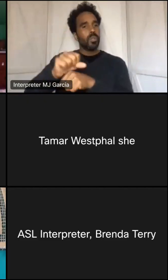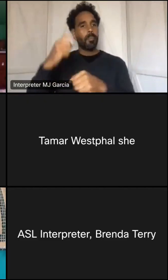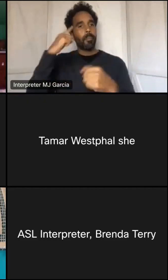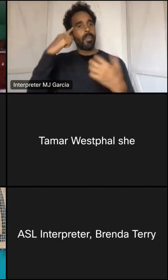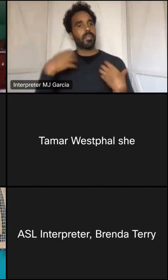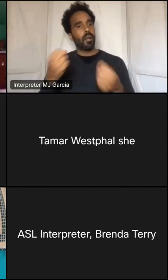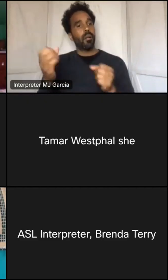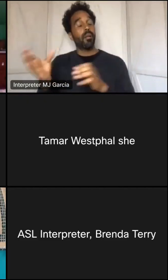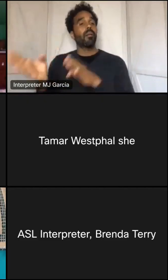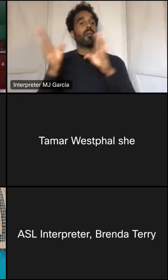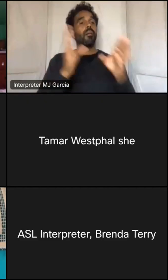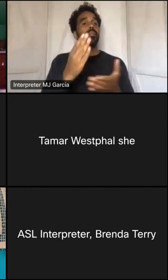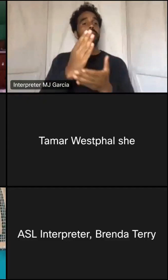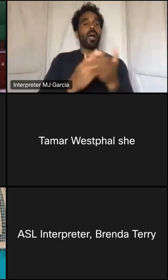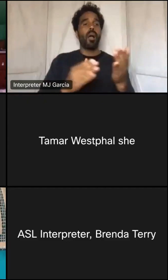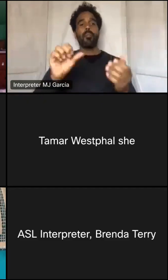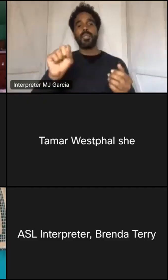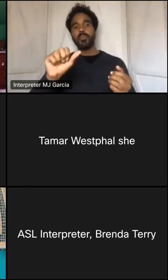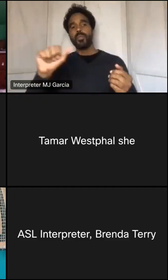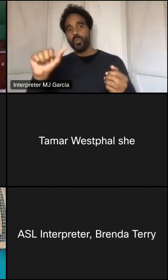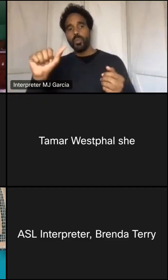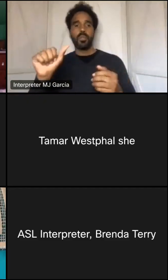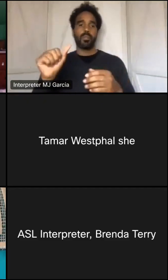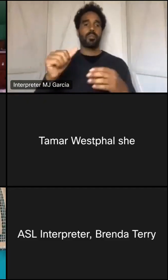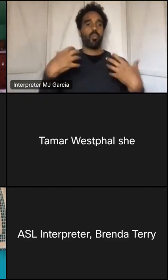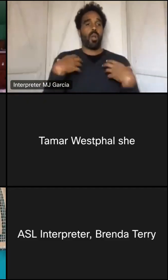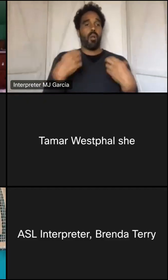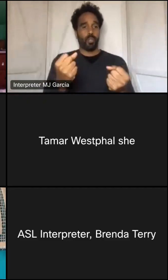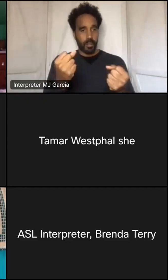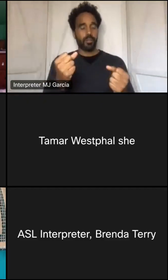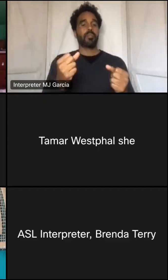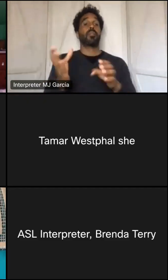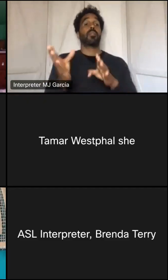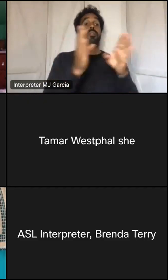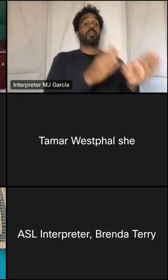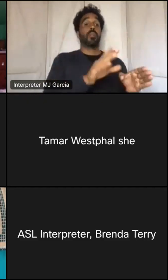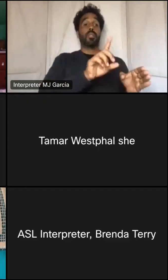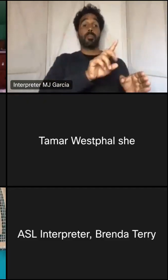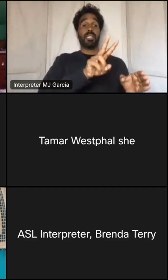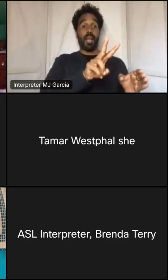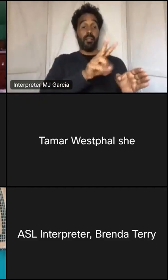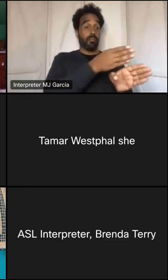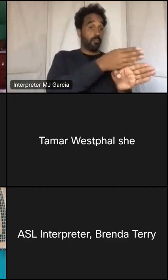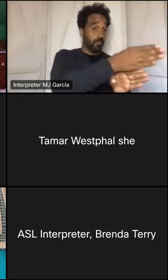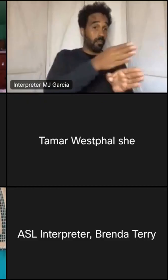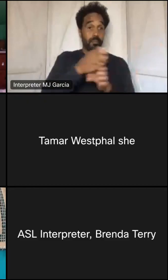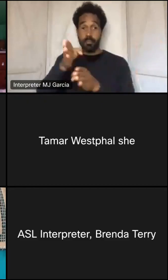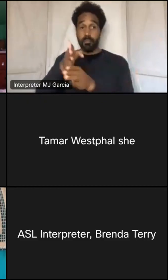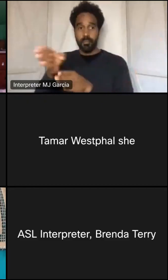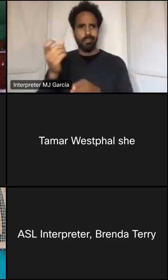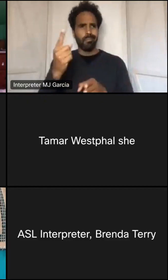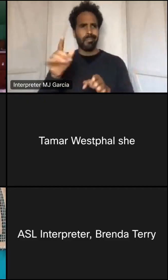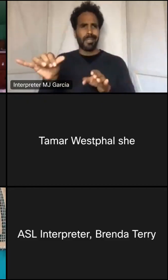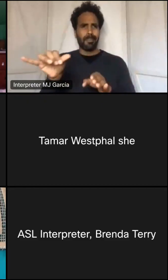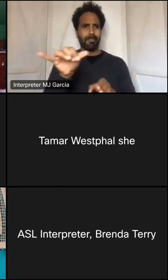work in substance use recovery, and advocates who work in domestic violence. There are very many similarities in terms of